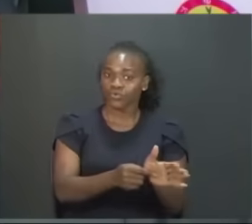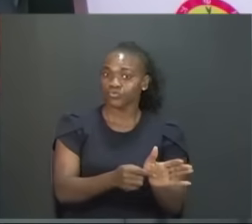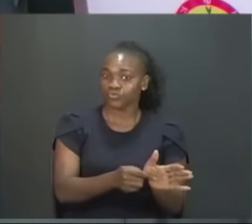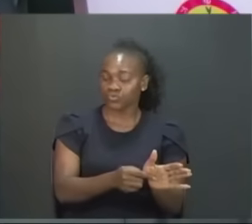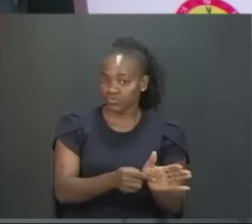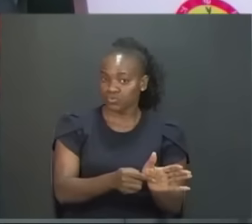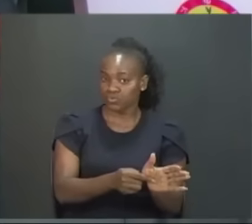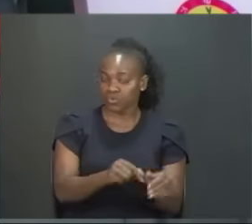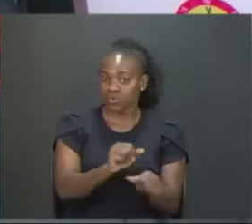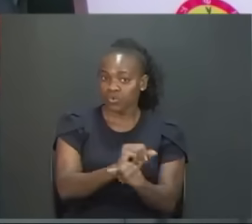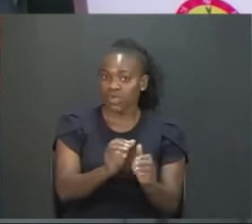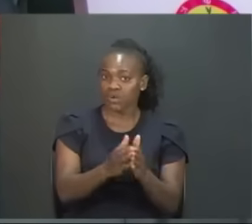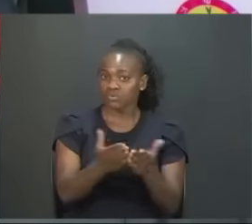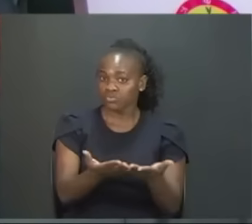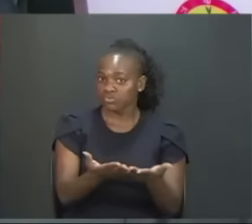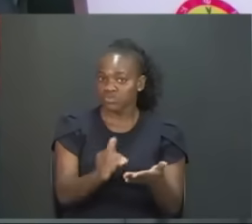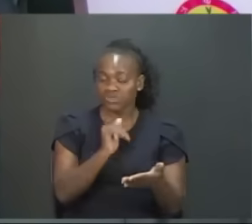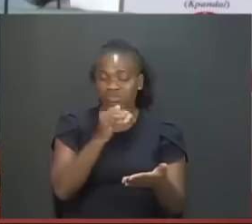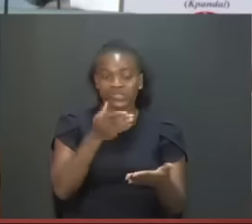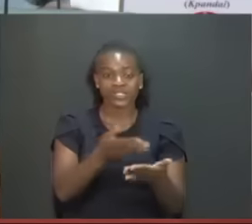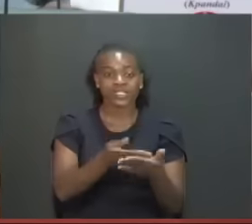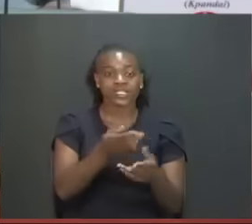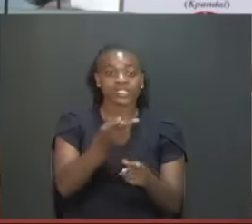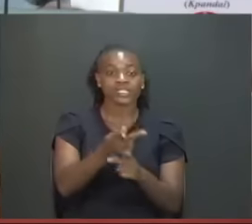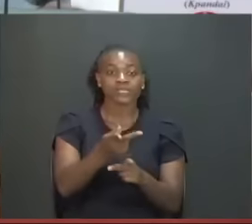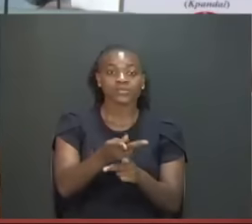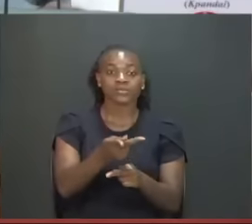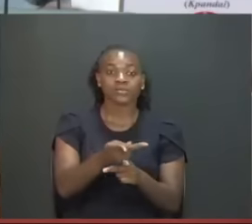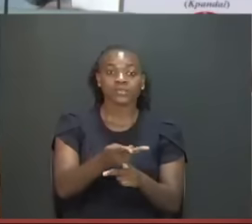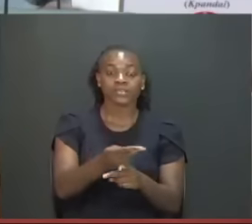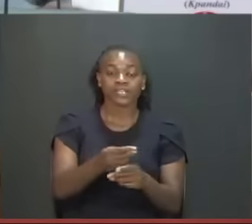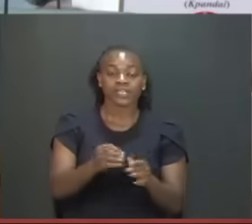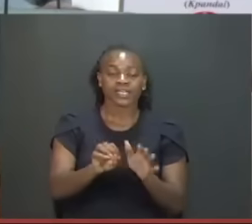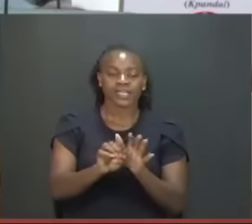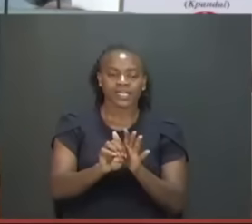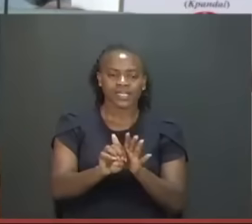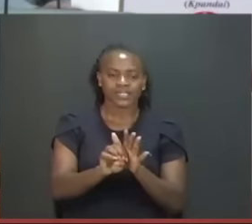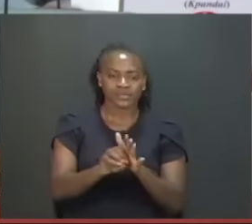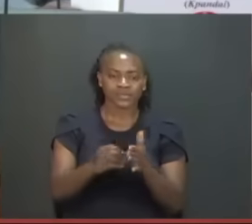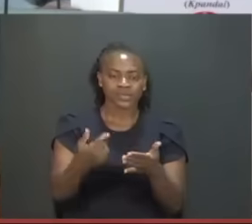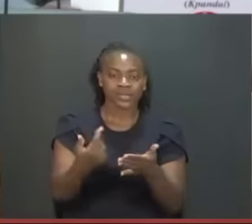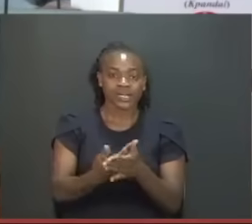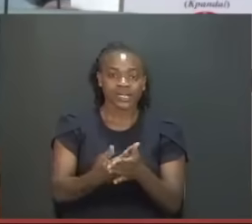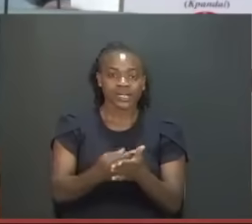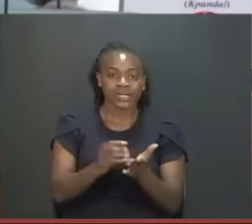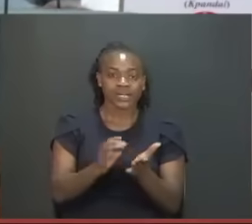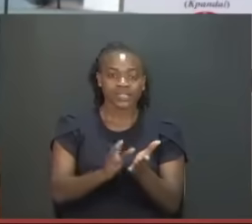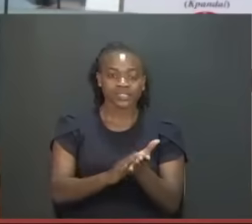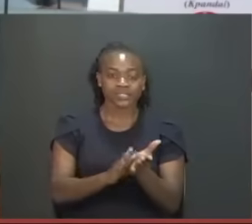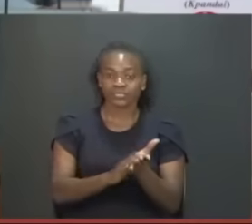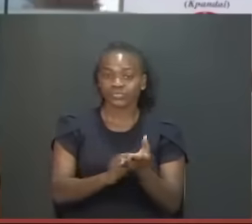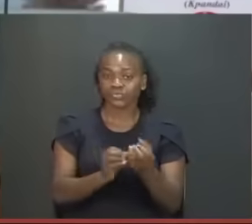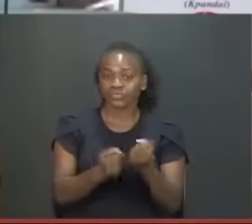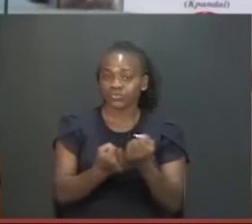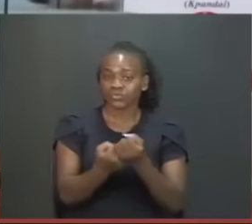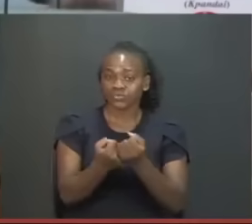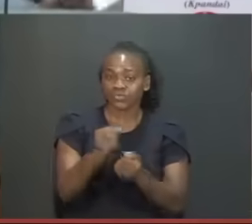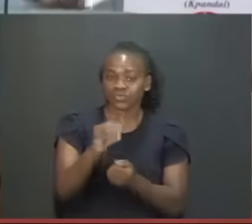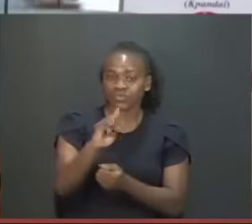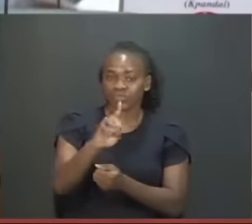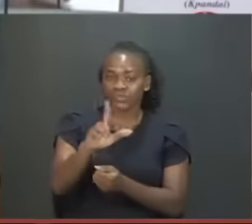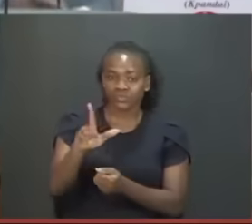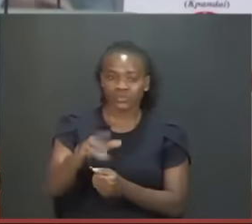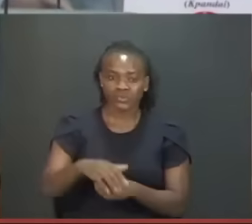there, mute. We don't take them. For instance, the Ghana Scholarship Authority bill, we are aware there's an engagement going on that we shouldn't